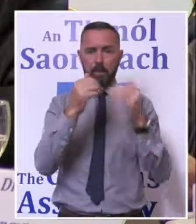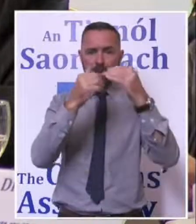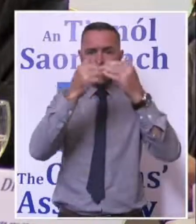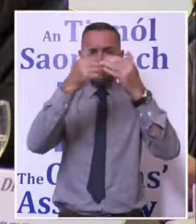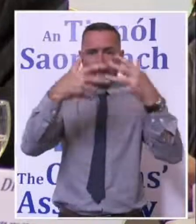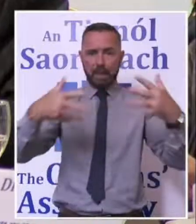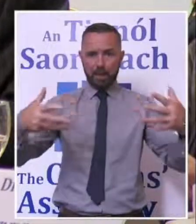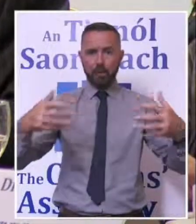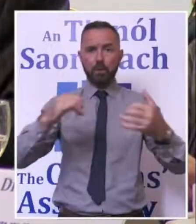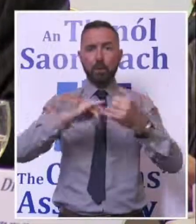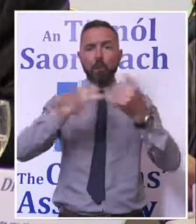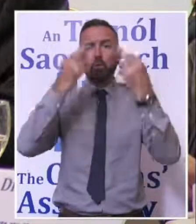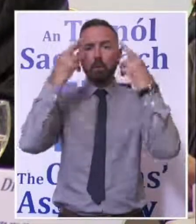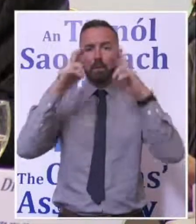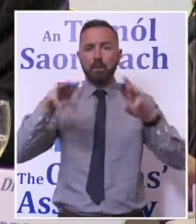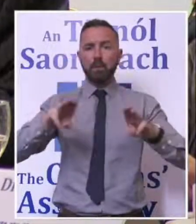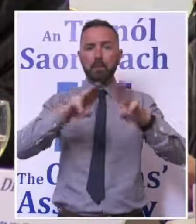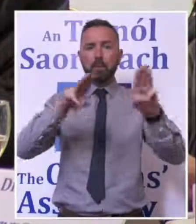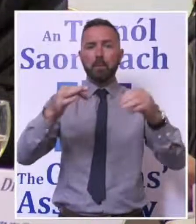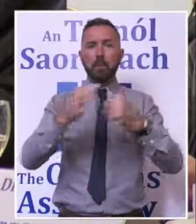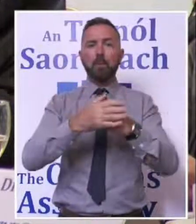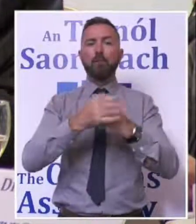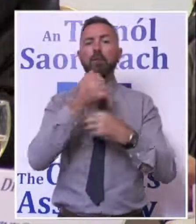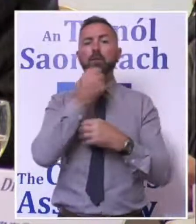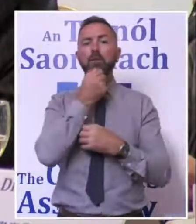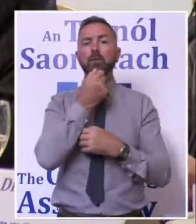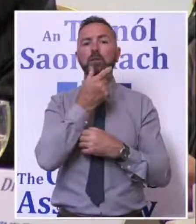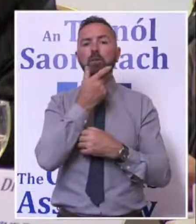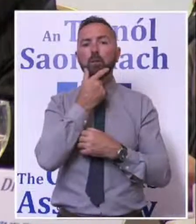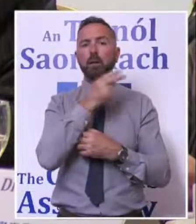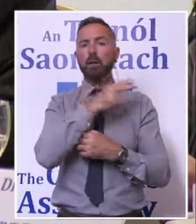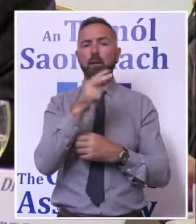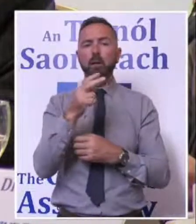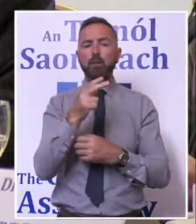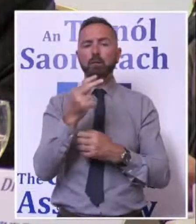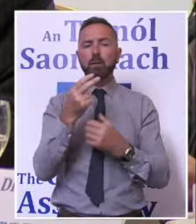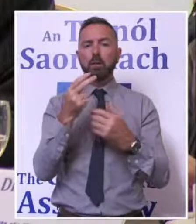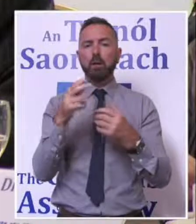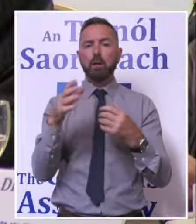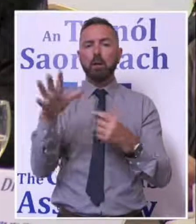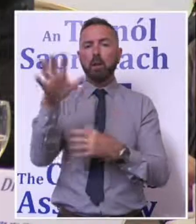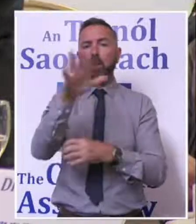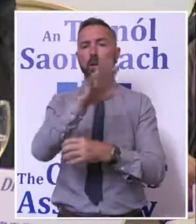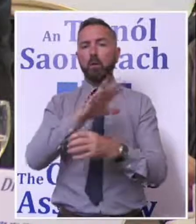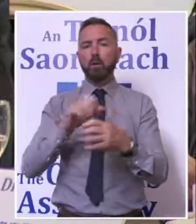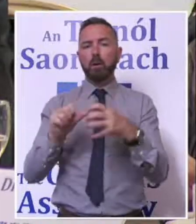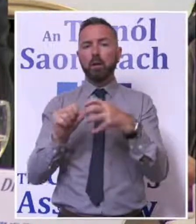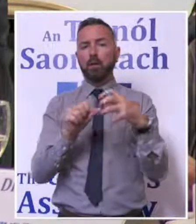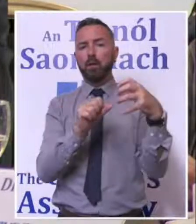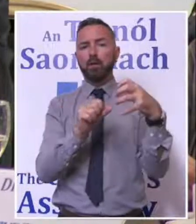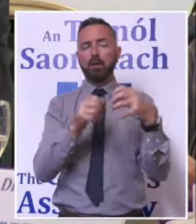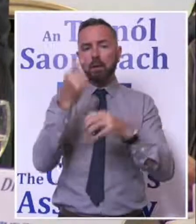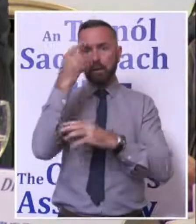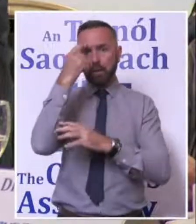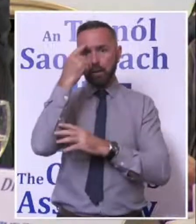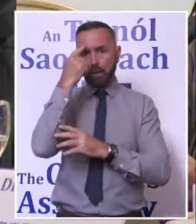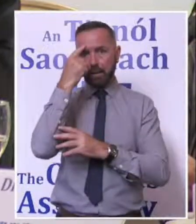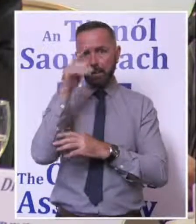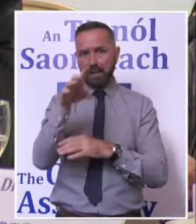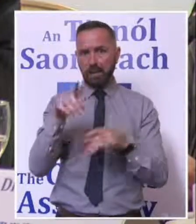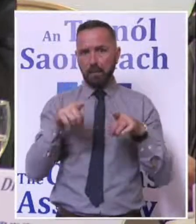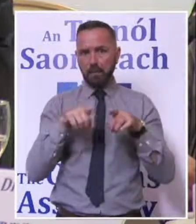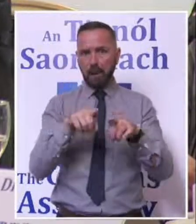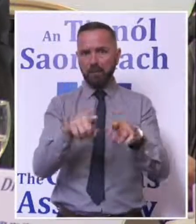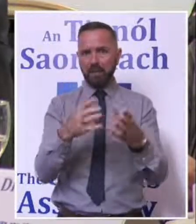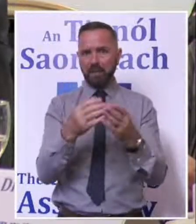that represents the people of Dublin rather than local authorities. I think the parity thing, I think that might be, I'm not